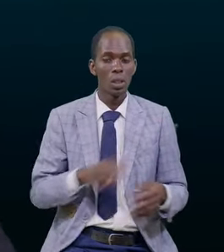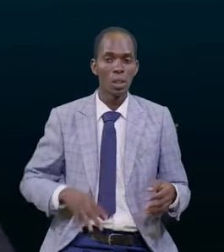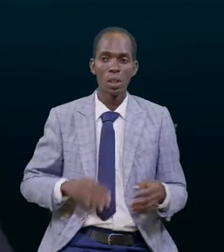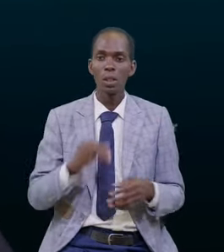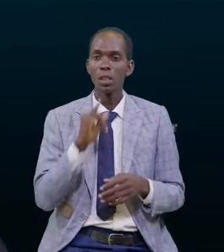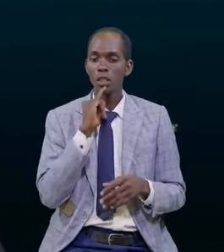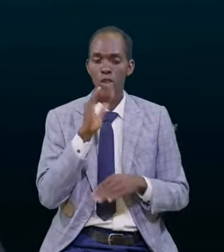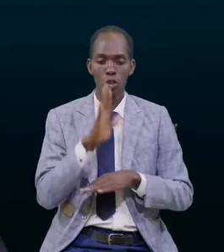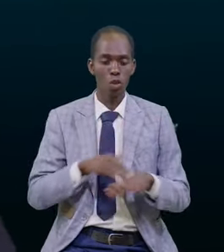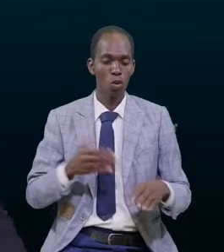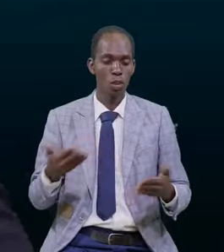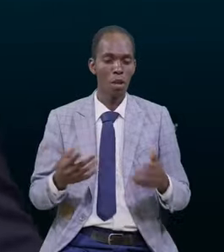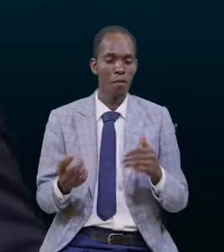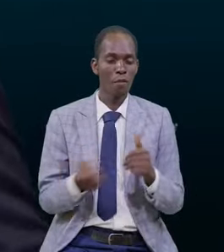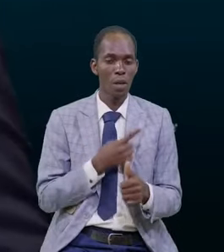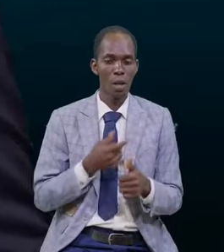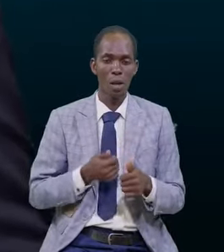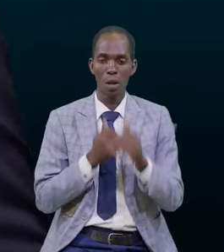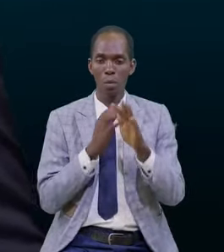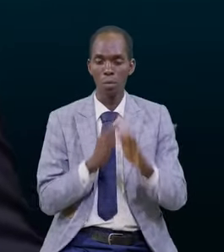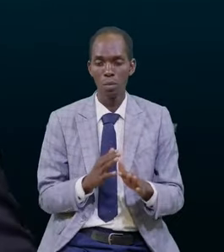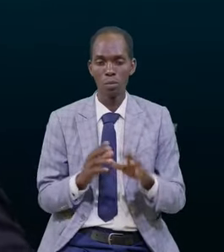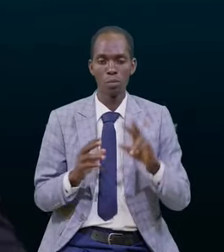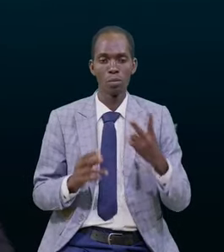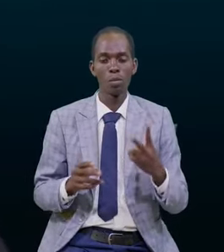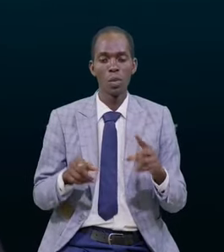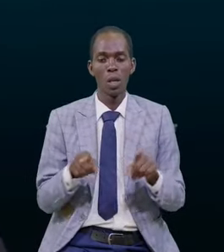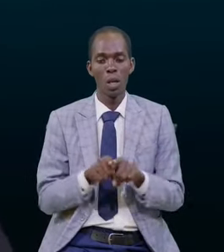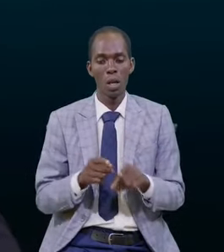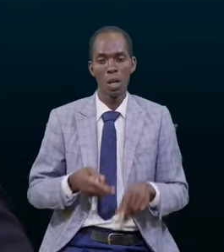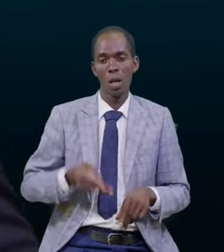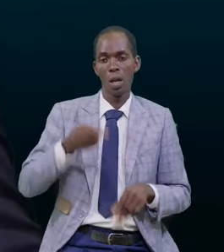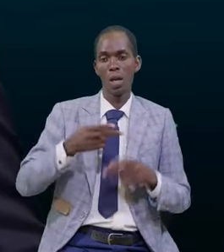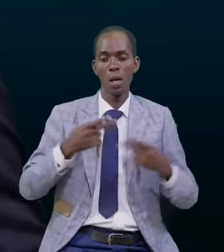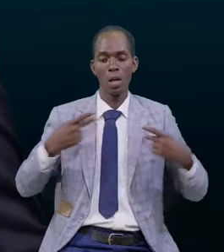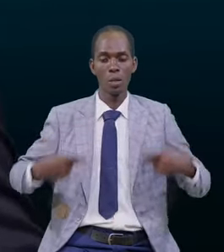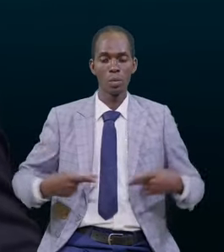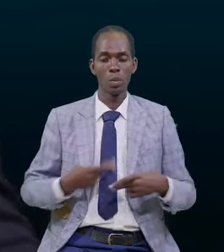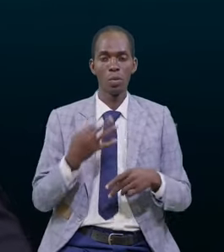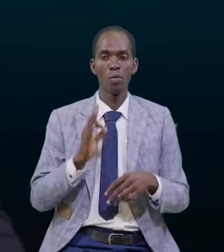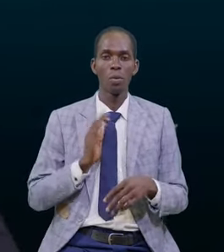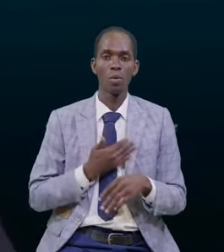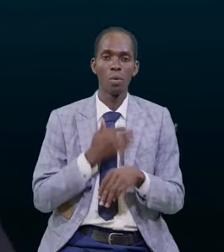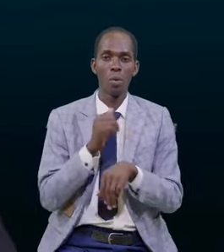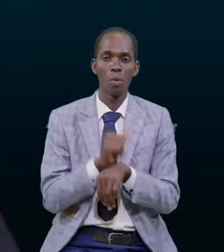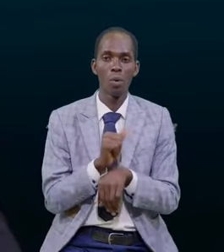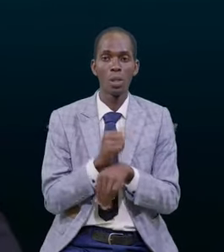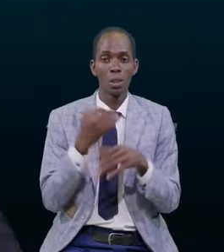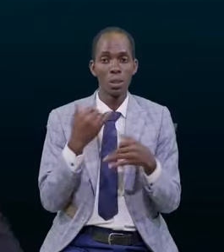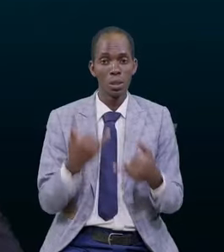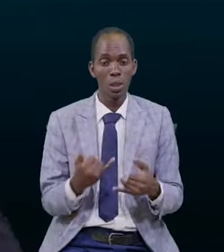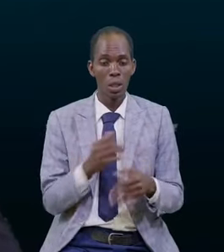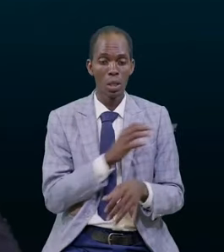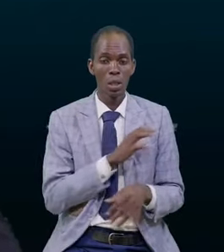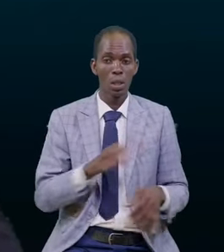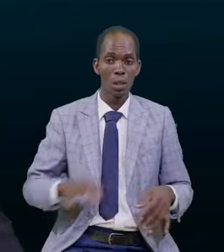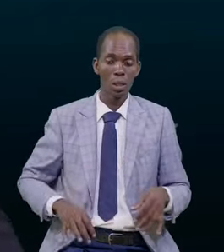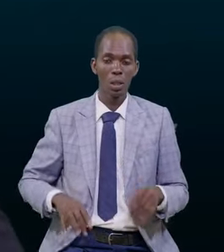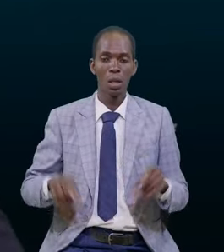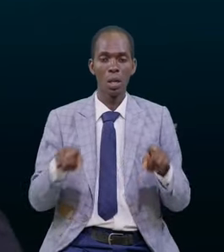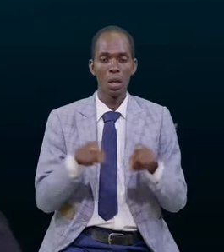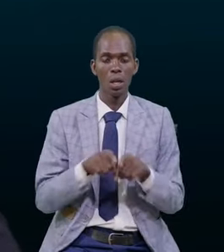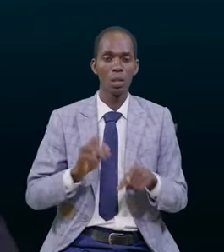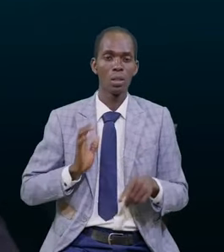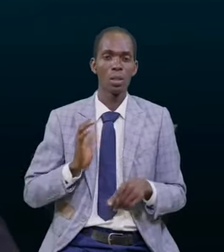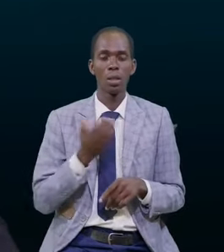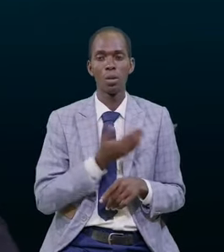Apostle and then secondly as the high priest of our profession let's focus on Christ as the Apostle as the